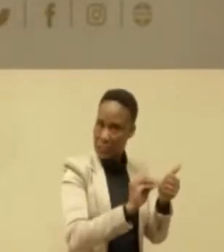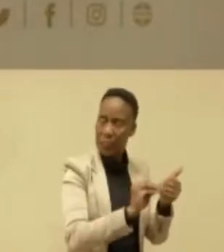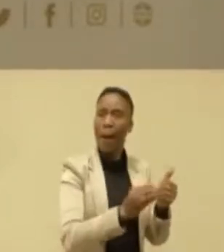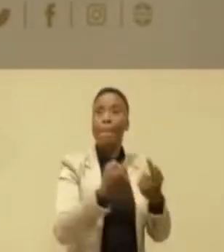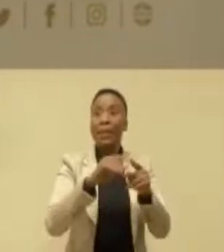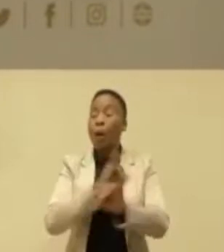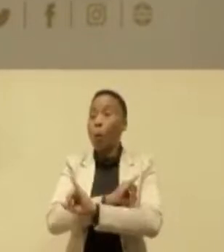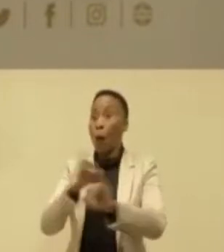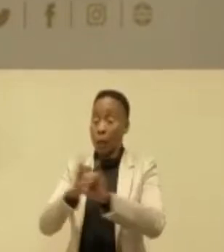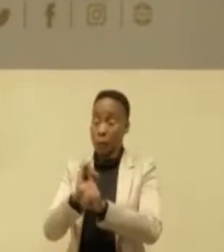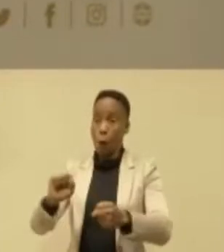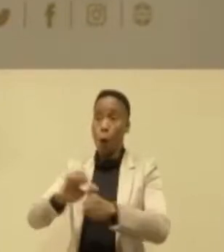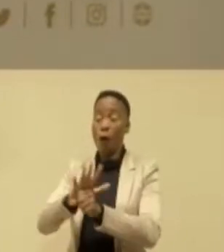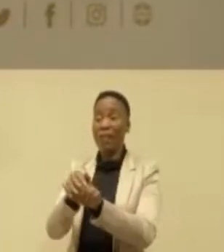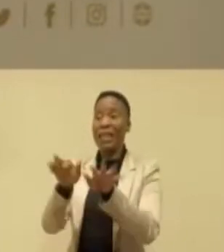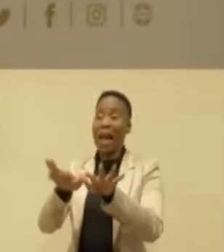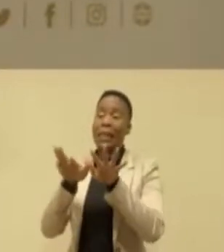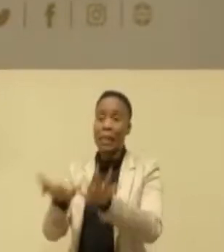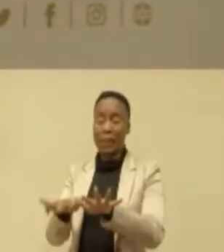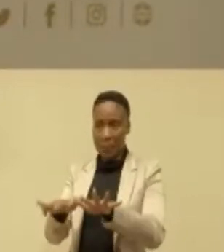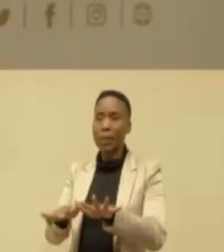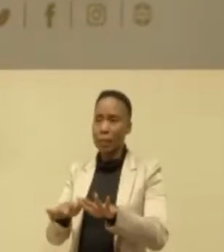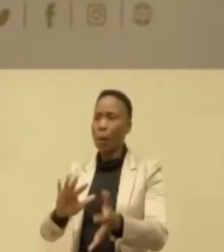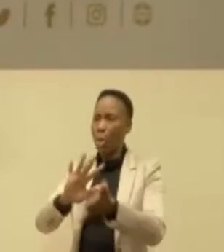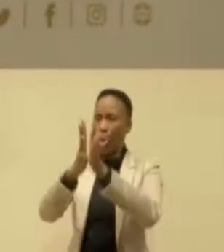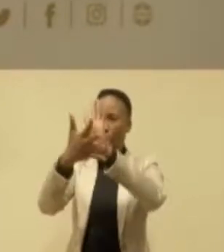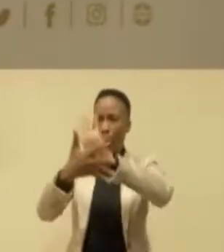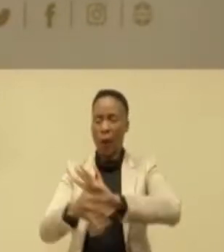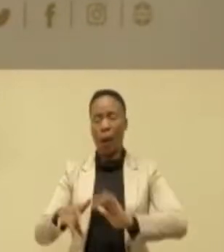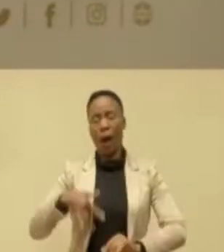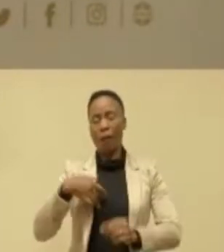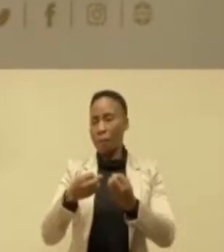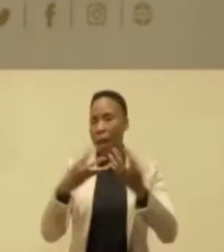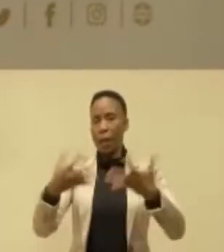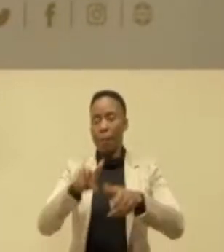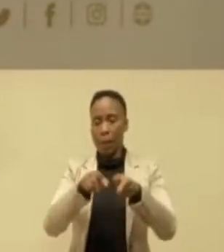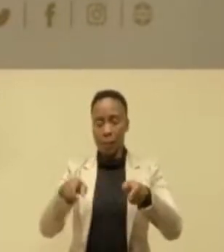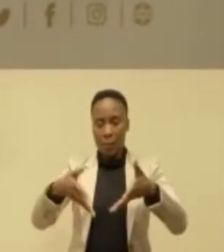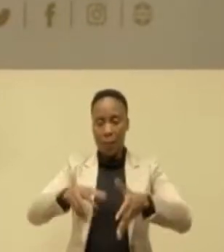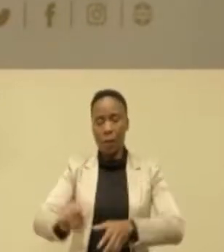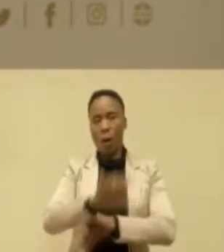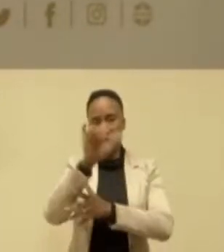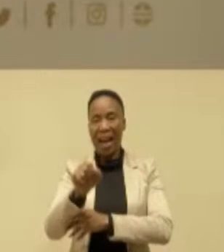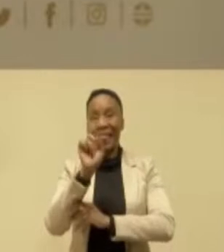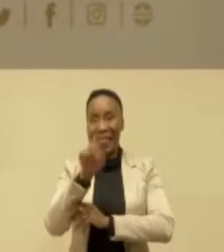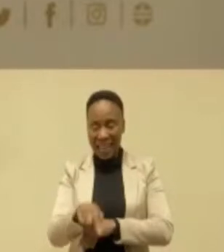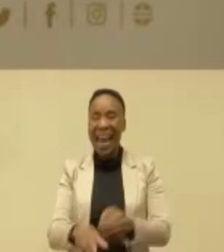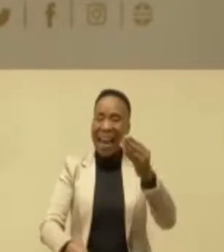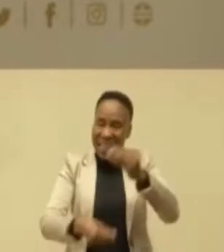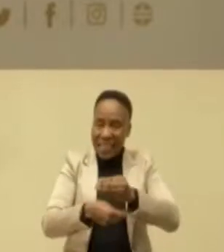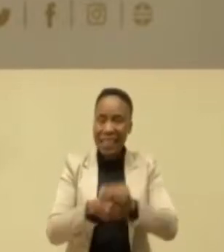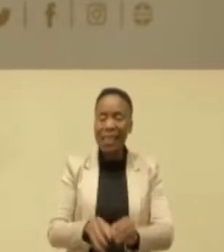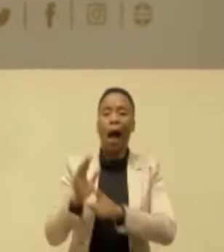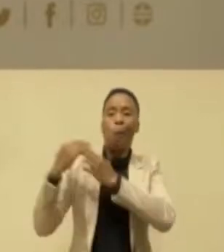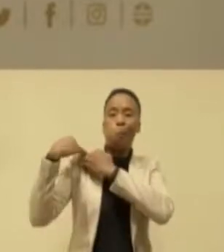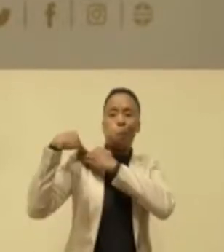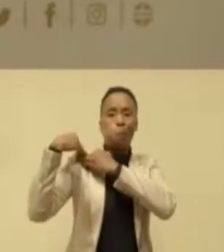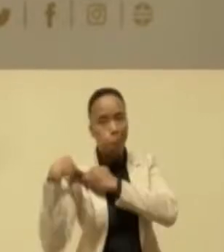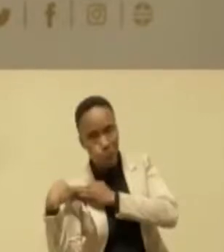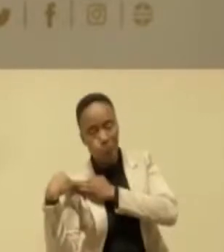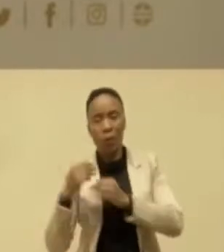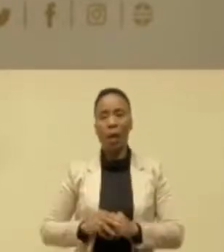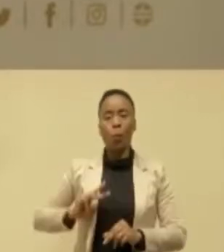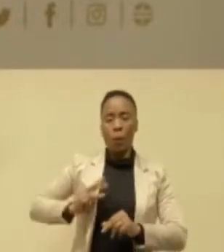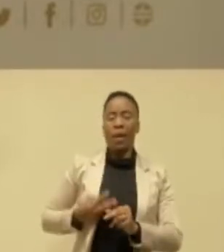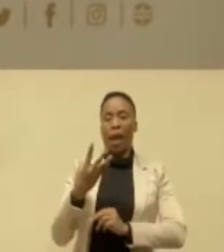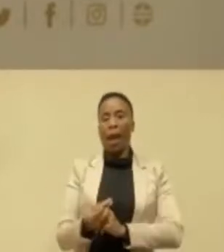devastation in the life of many south africa this is an additional burden on women that are already facing a wide range